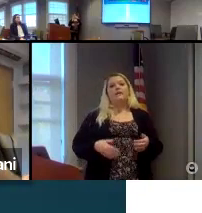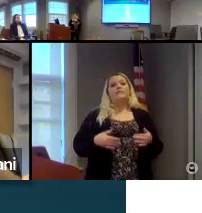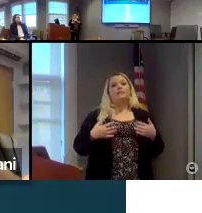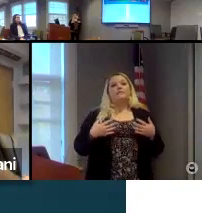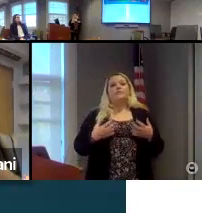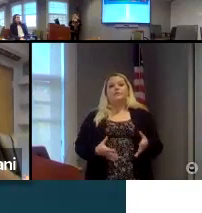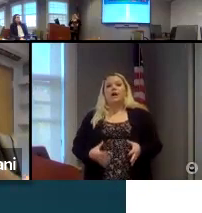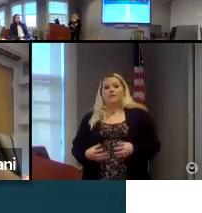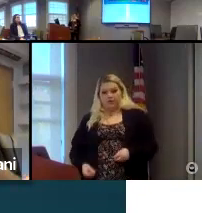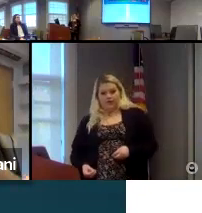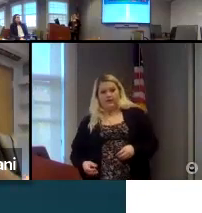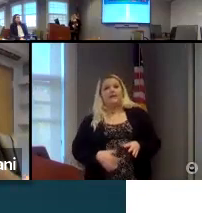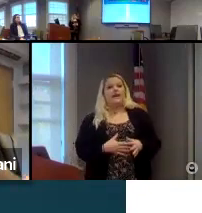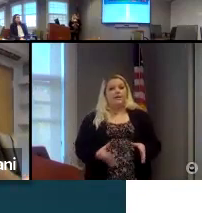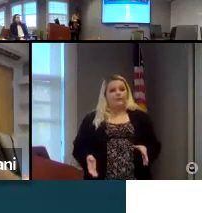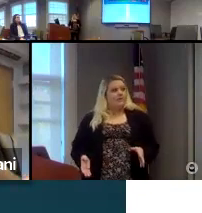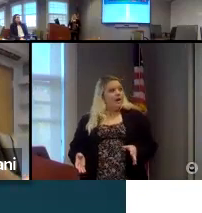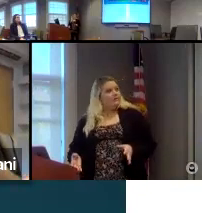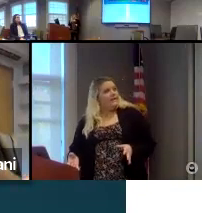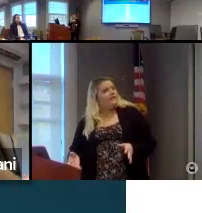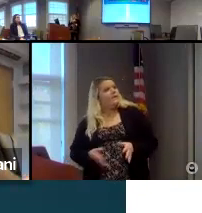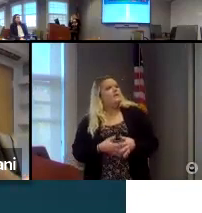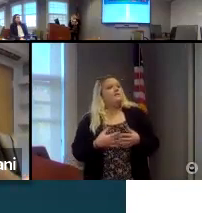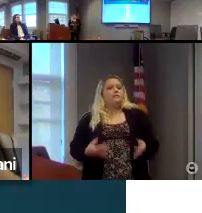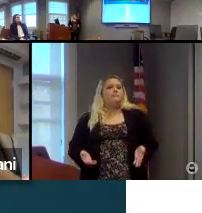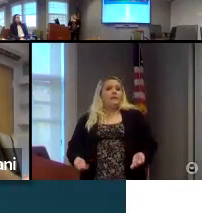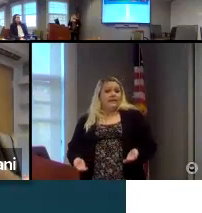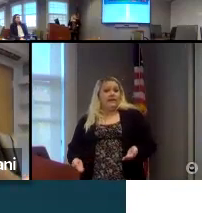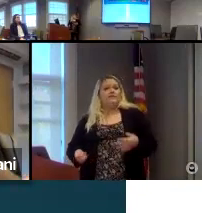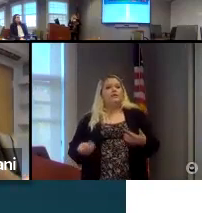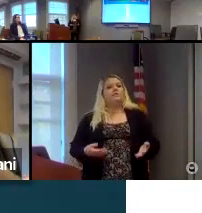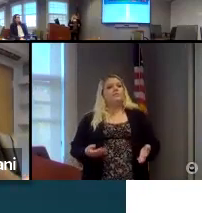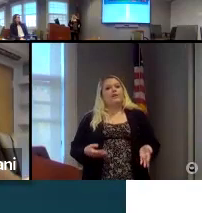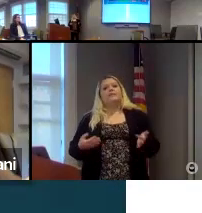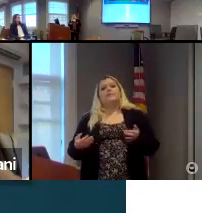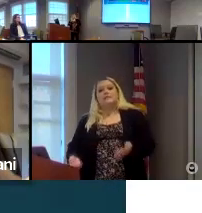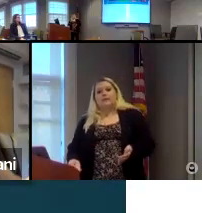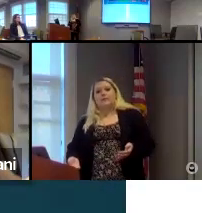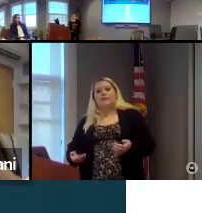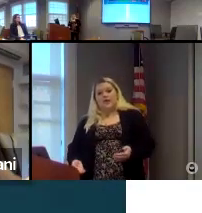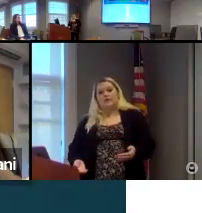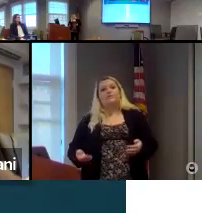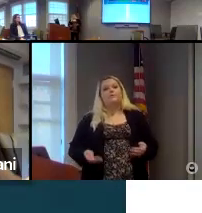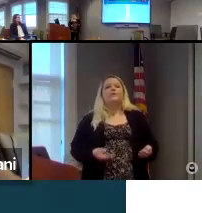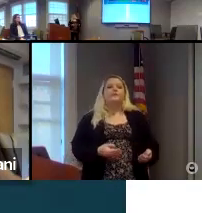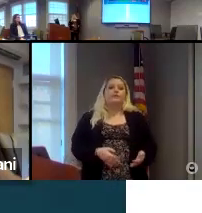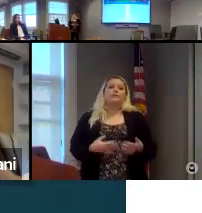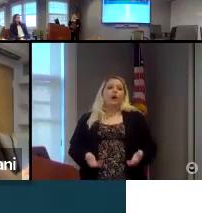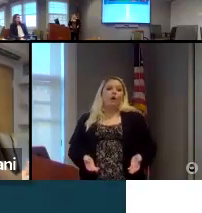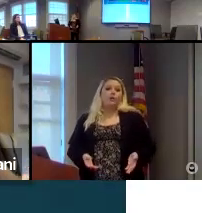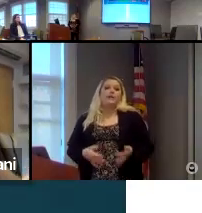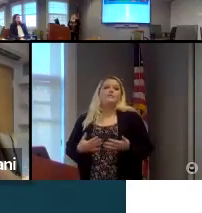agreed upon that they should not be targeted in any form of conflict. Meaning they also provide safe locations